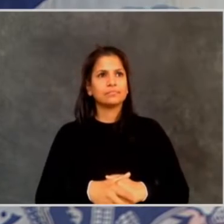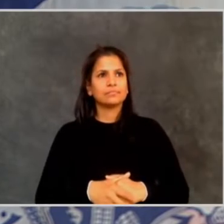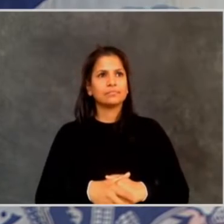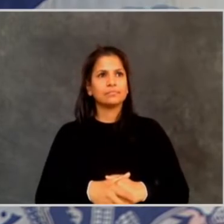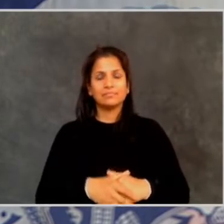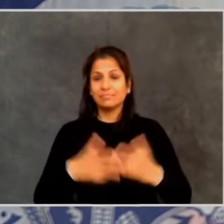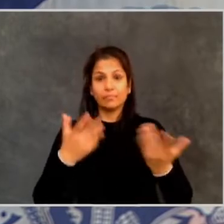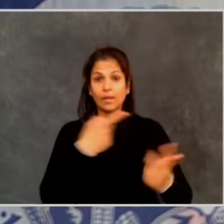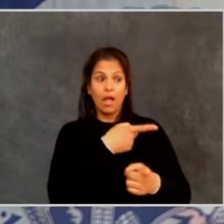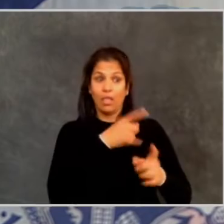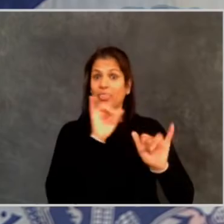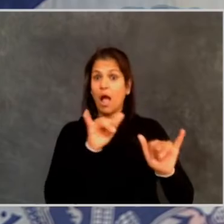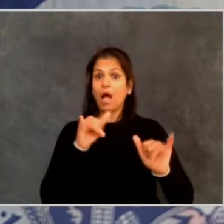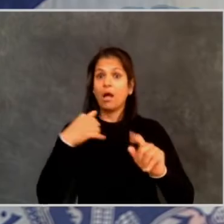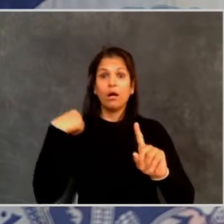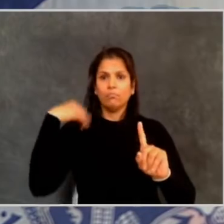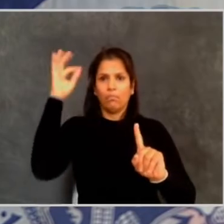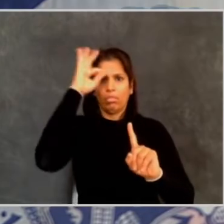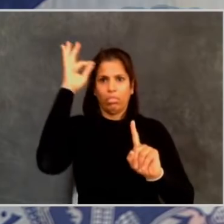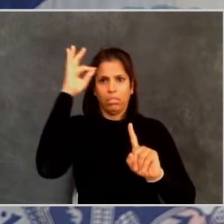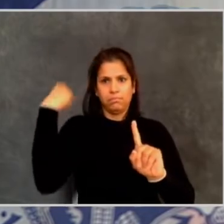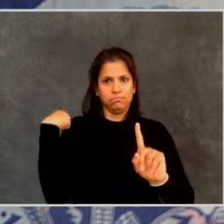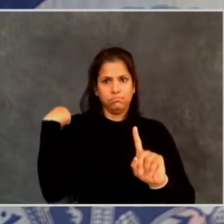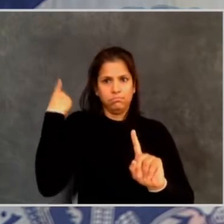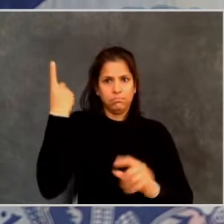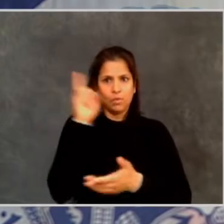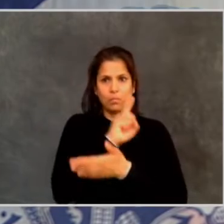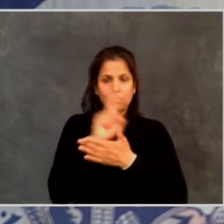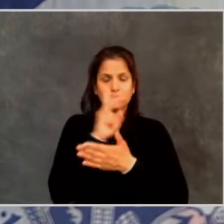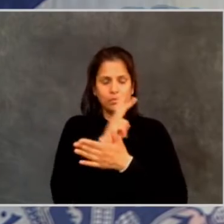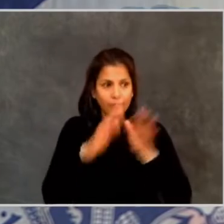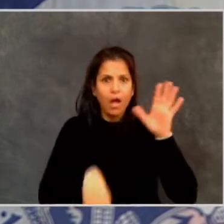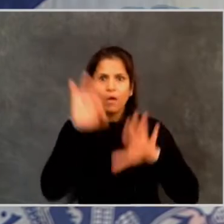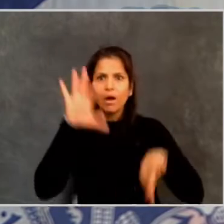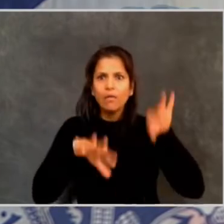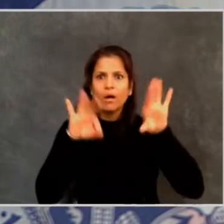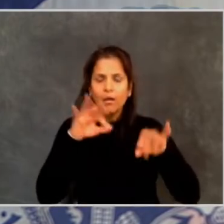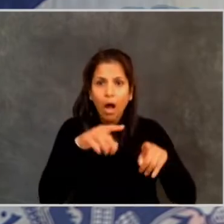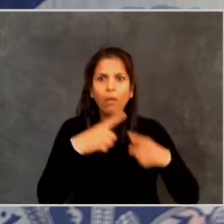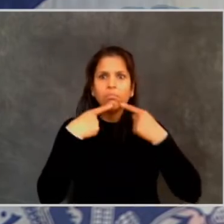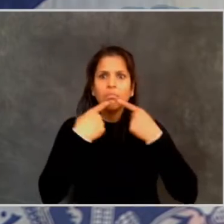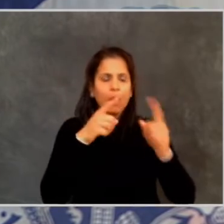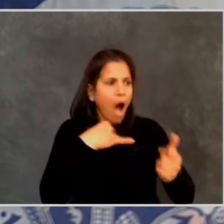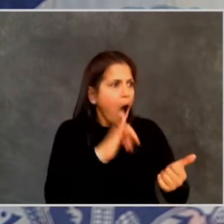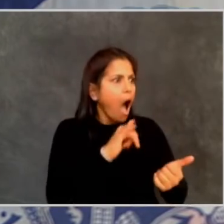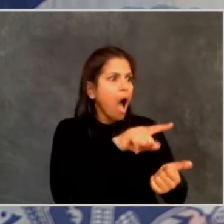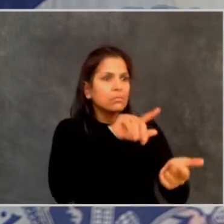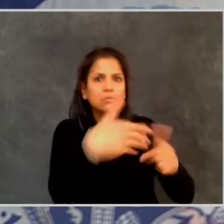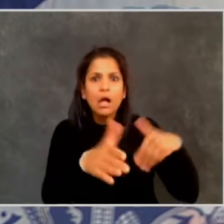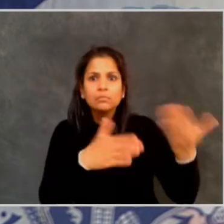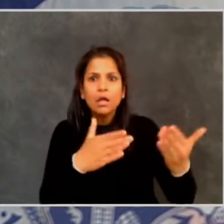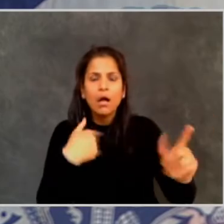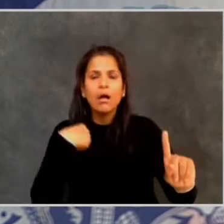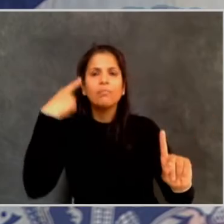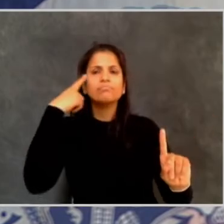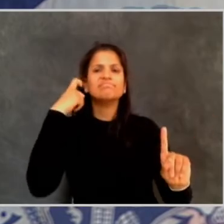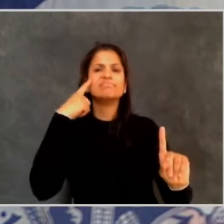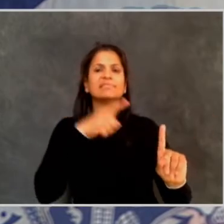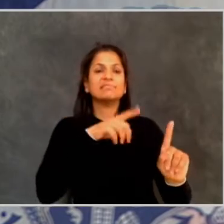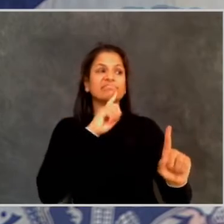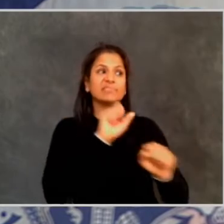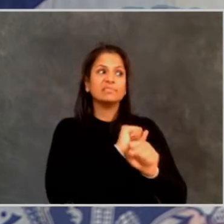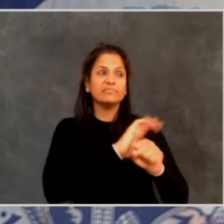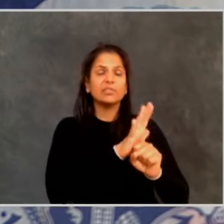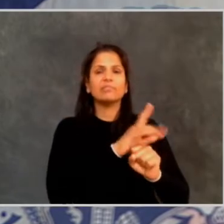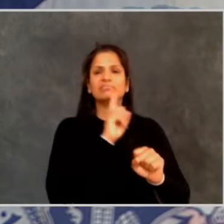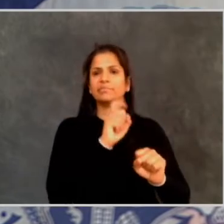in and out of ICU, there's still a lot of variability there, meaning we get data. But again, what we're finding from a lot of hospitals is